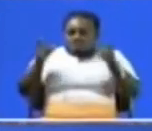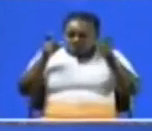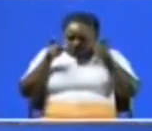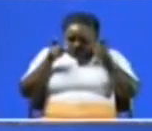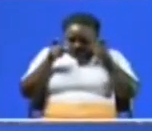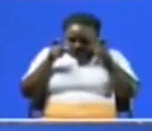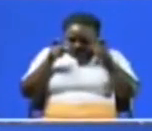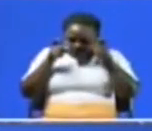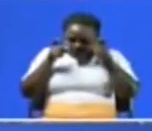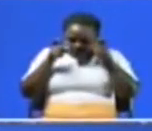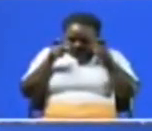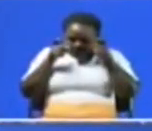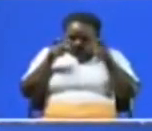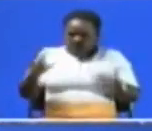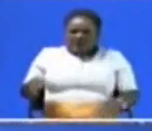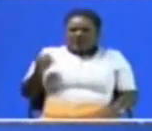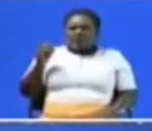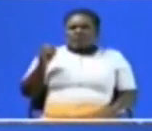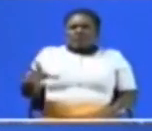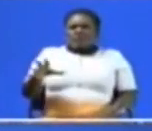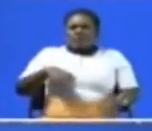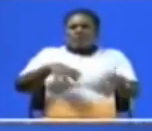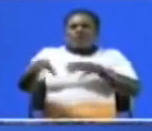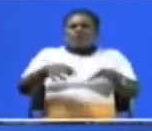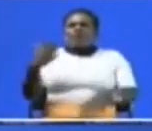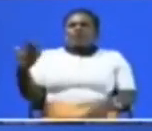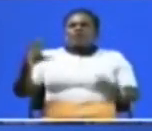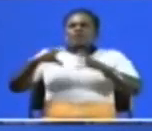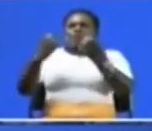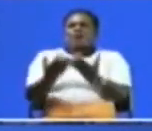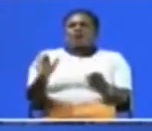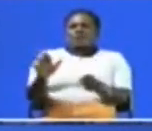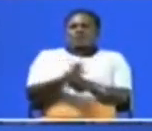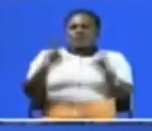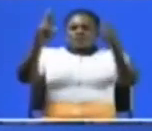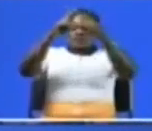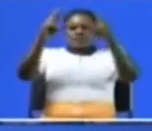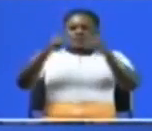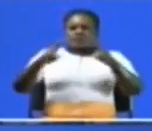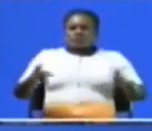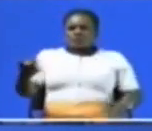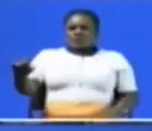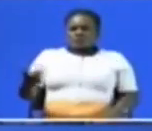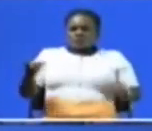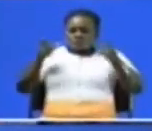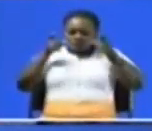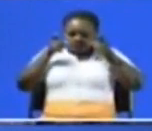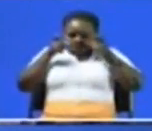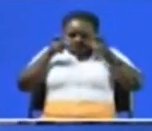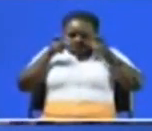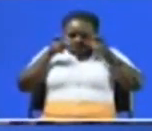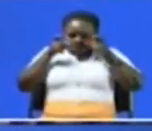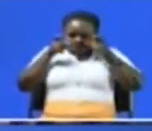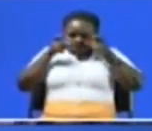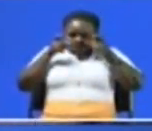Ivory remains one of the most coveted pieces of wildlife commodities the world over. International demand for ivory and rhino